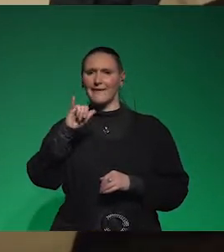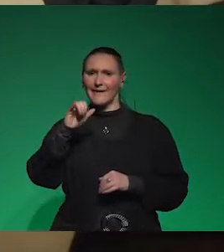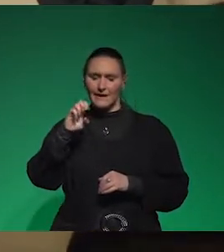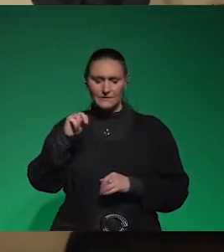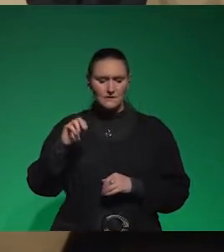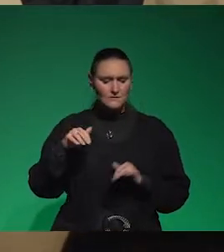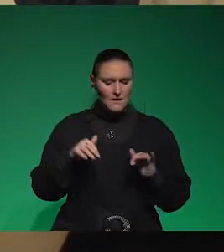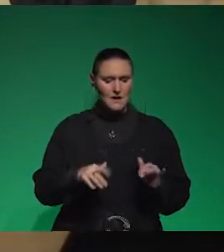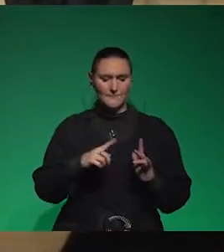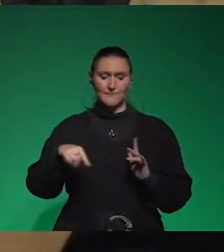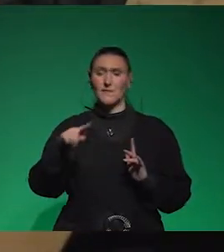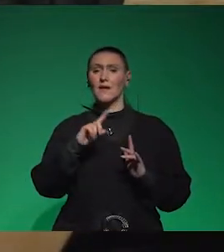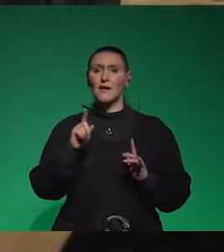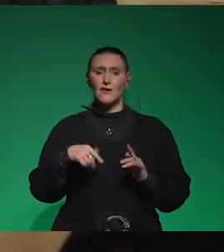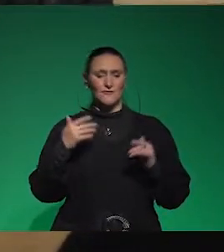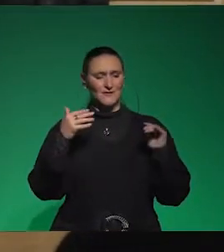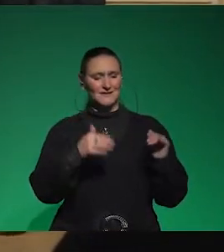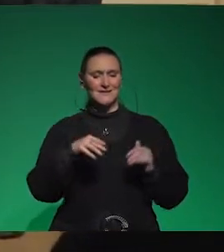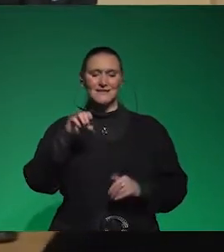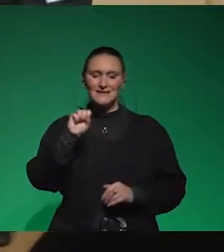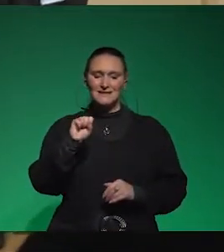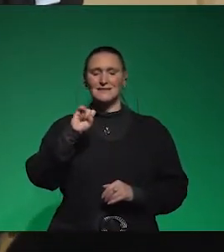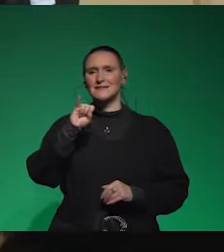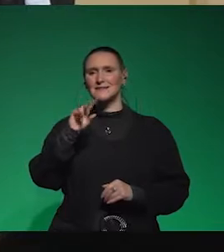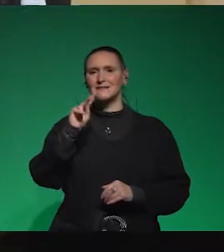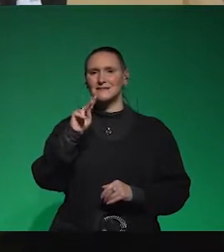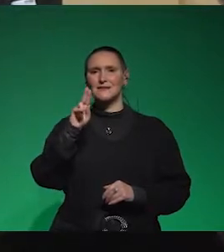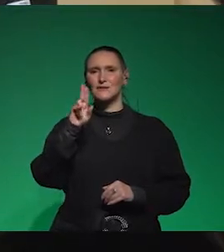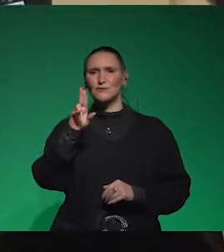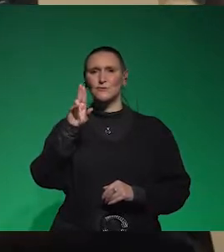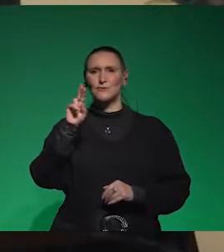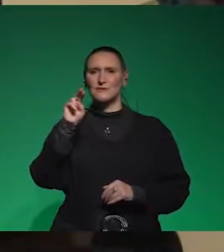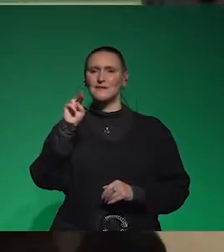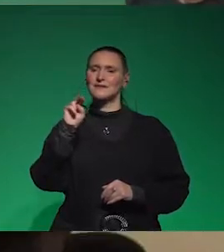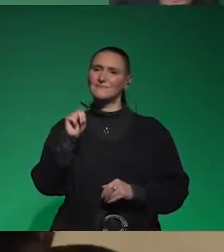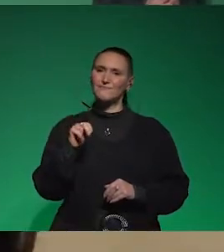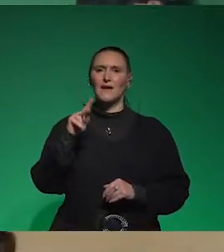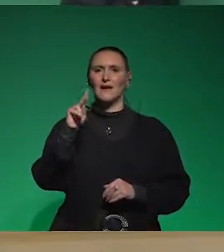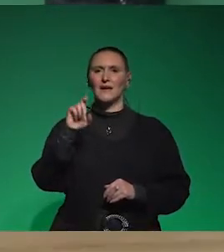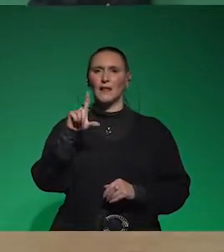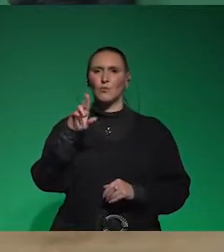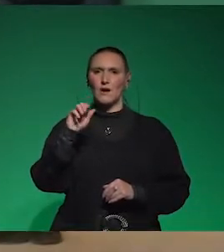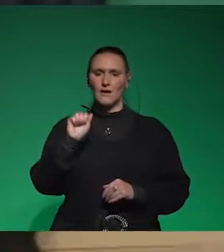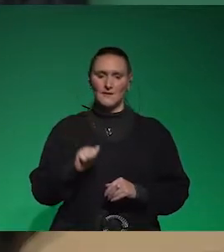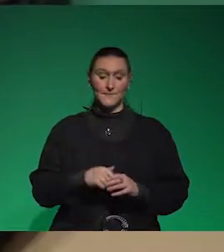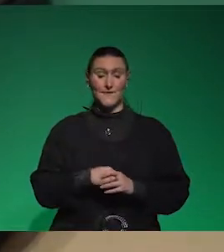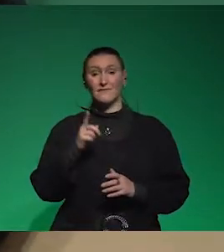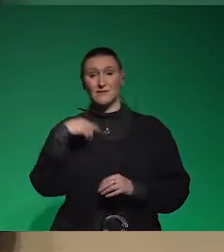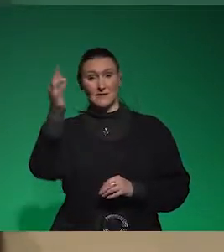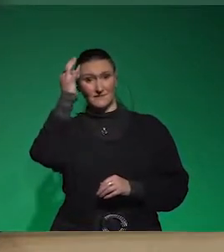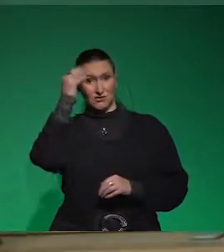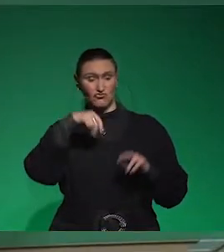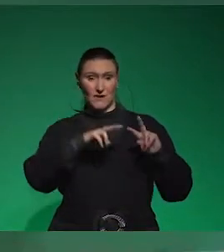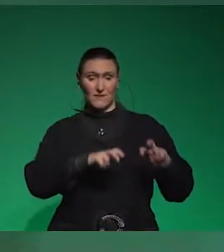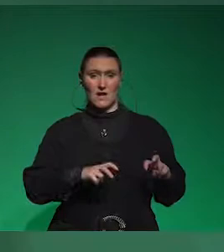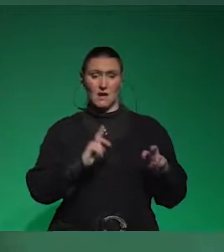Keluang for this really exciting endeavor, starting an art-science collaboration. That is new for us. We are scientists, and that is really exciting. And